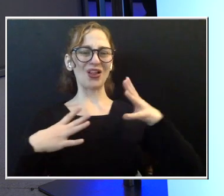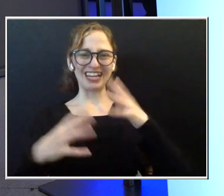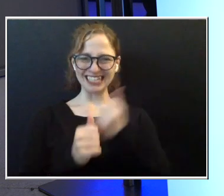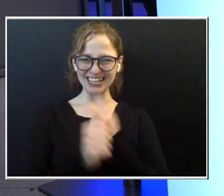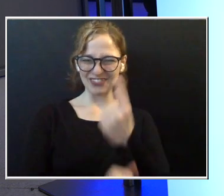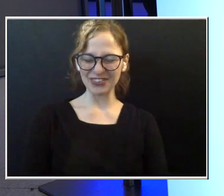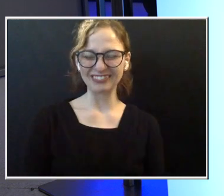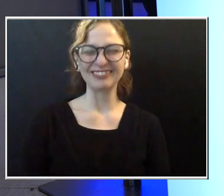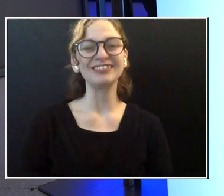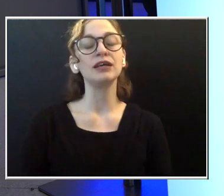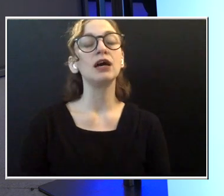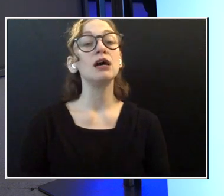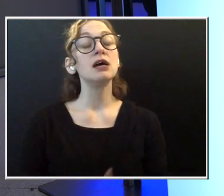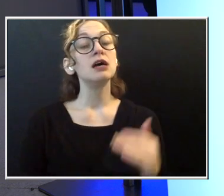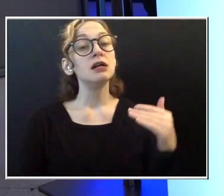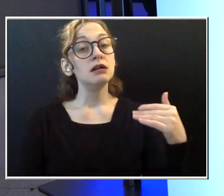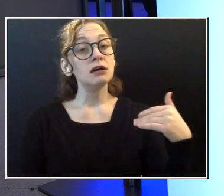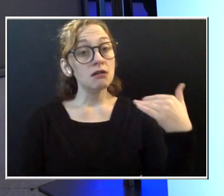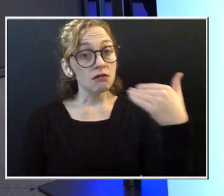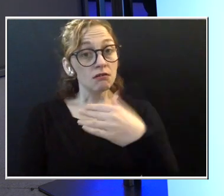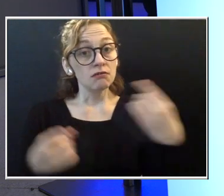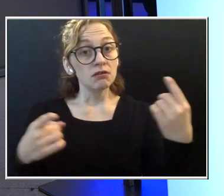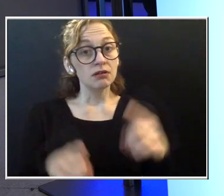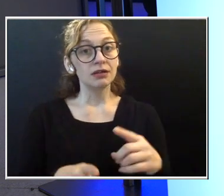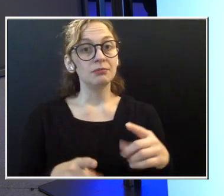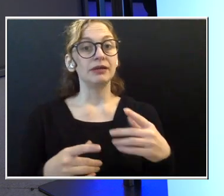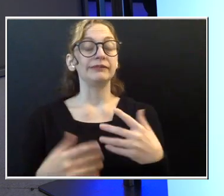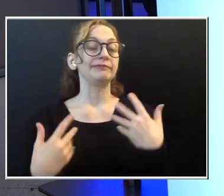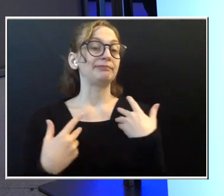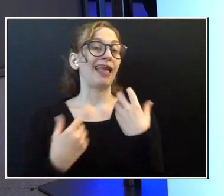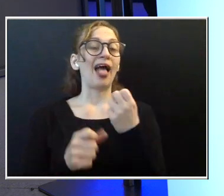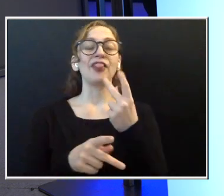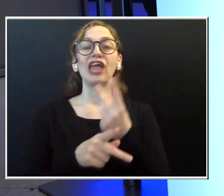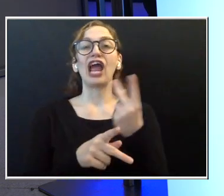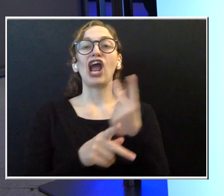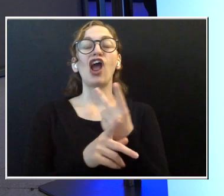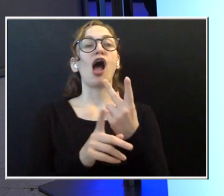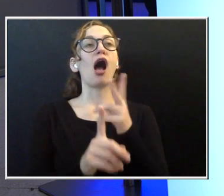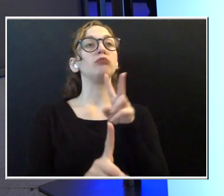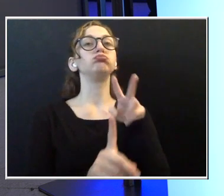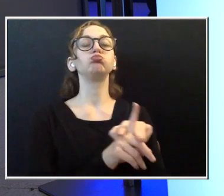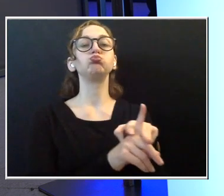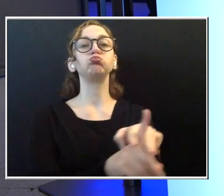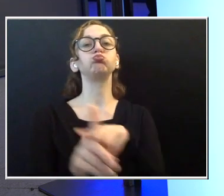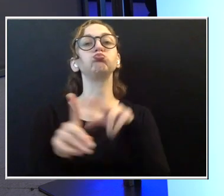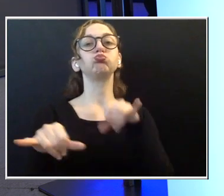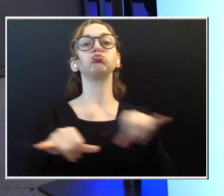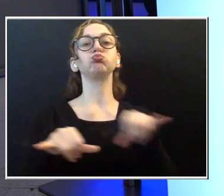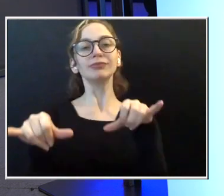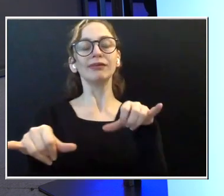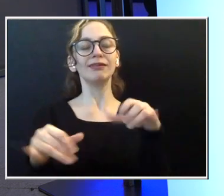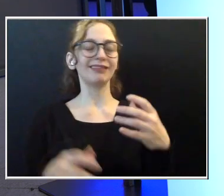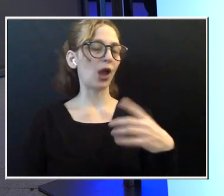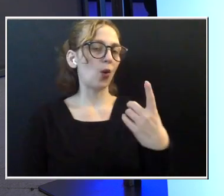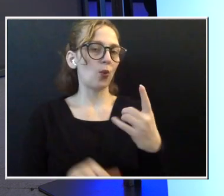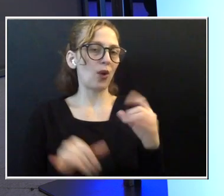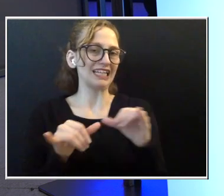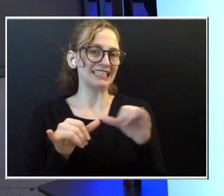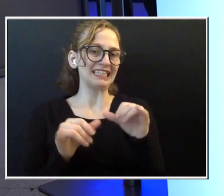often, healthcare is one size fits all. And we've known that doing research trials for years, right? It's like we're swinging a sledgehammer